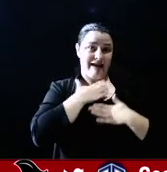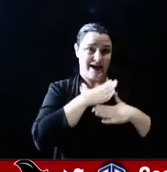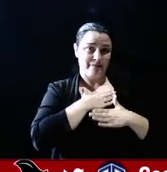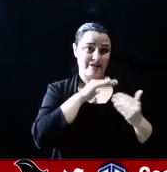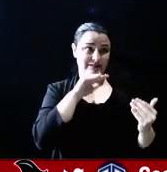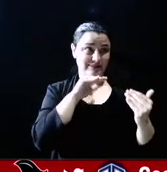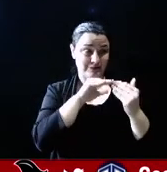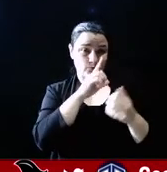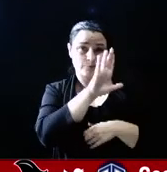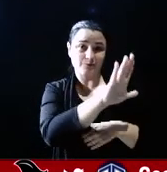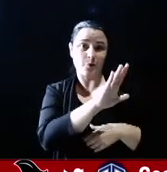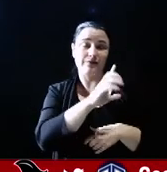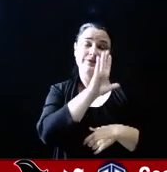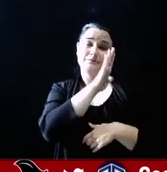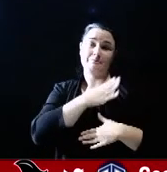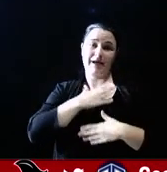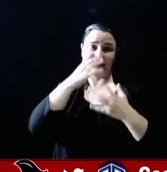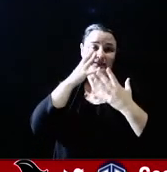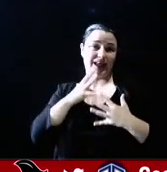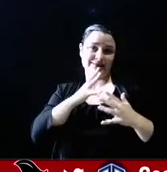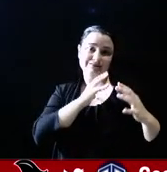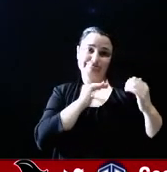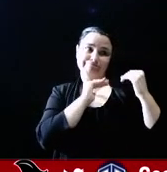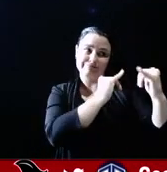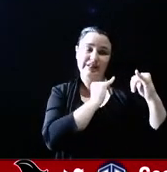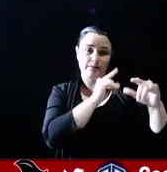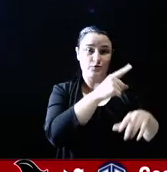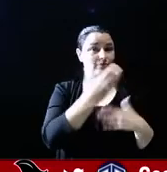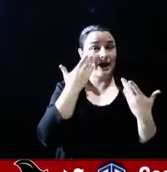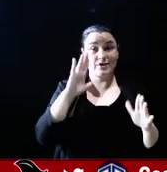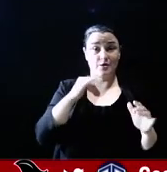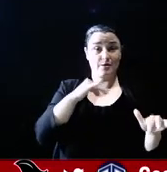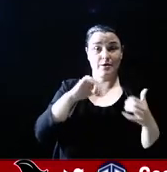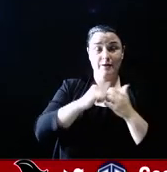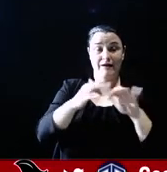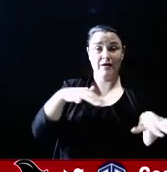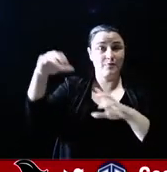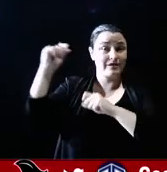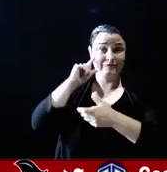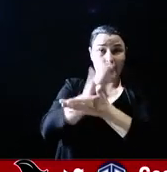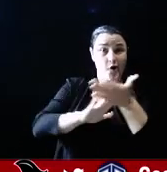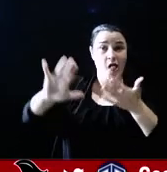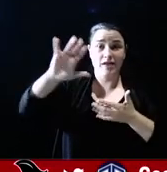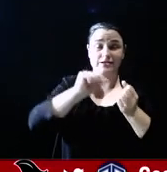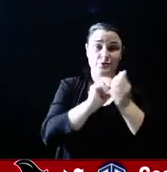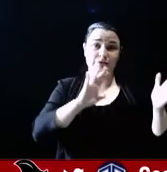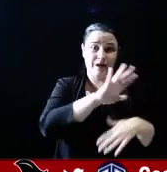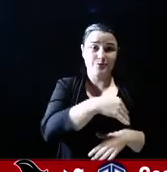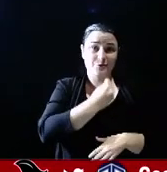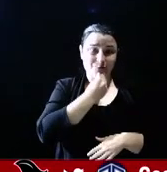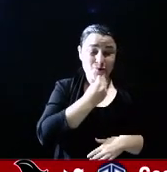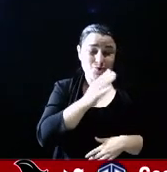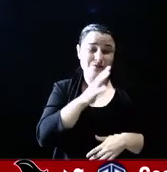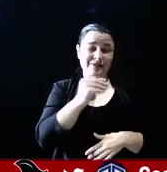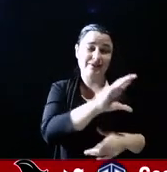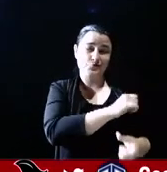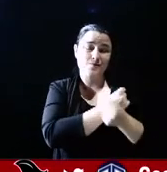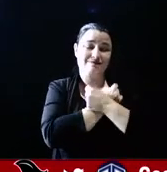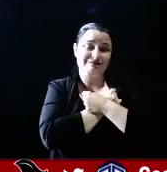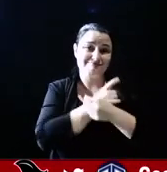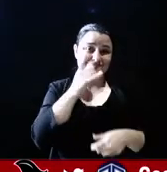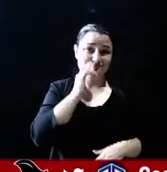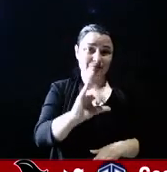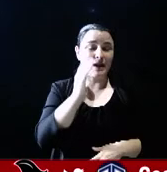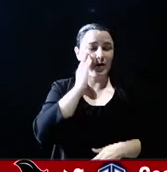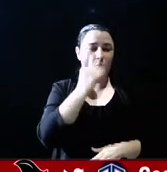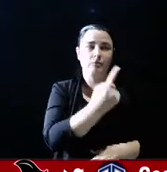sadness is yours. I don't know how I will go off to college without your amazing food and your never-ending love, but I do know that